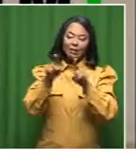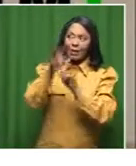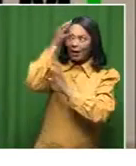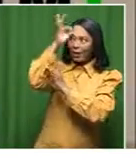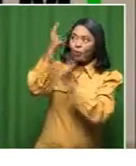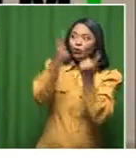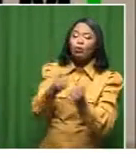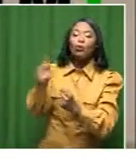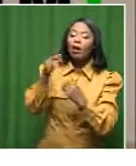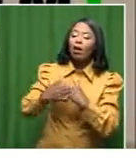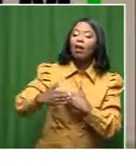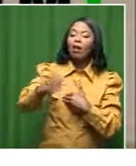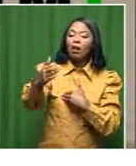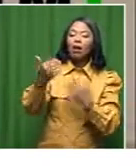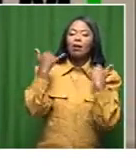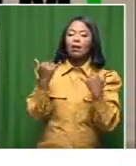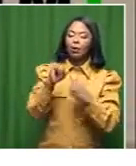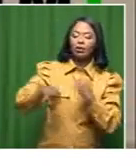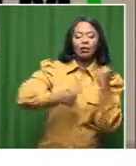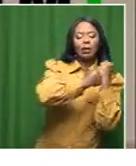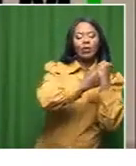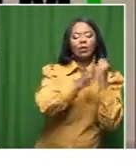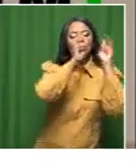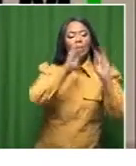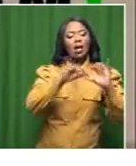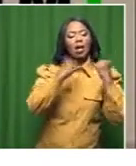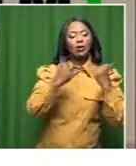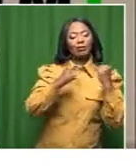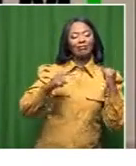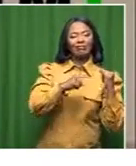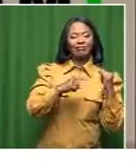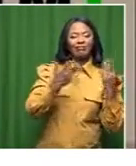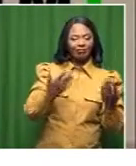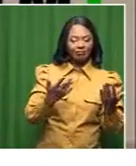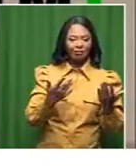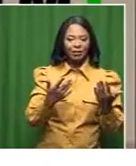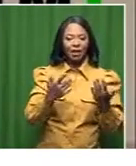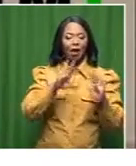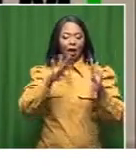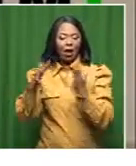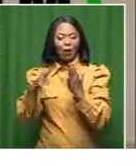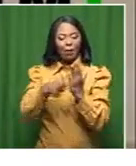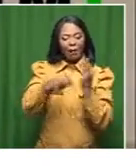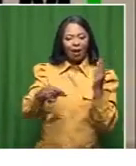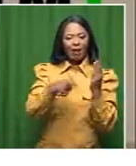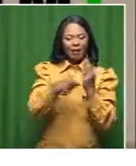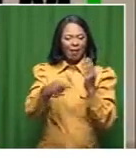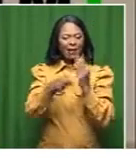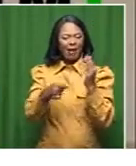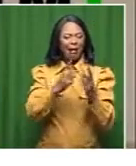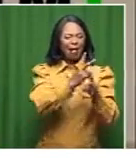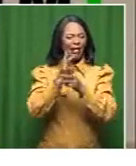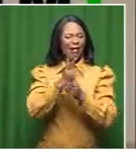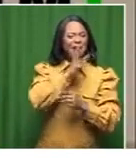is going to do there to try and support Eskom by specifically cleaning its balance sheet, and whether we're